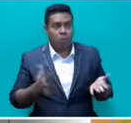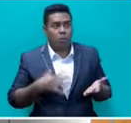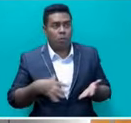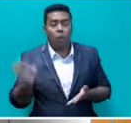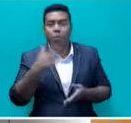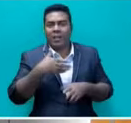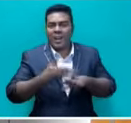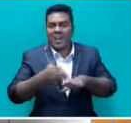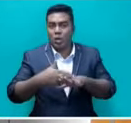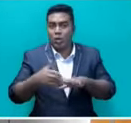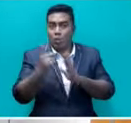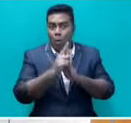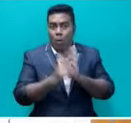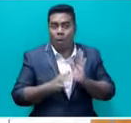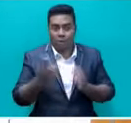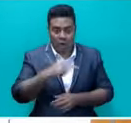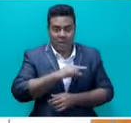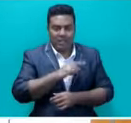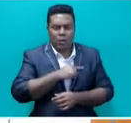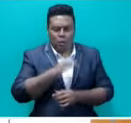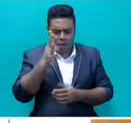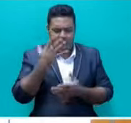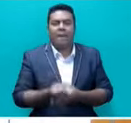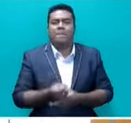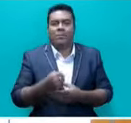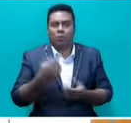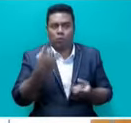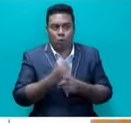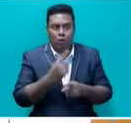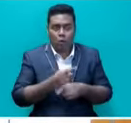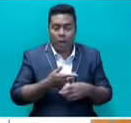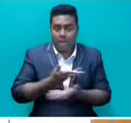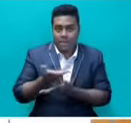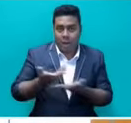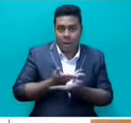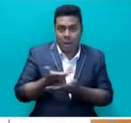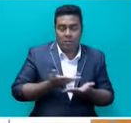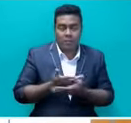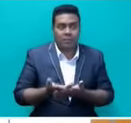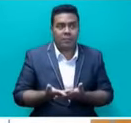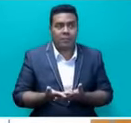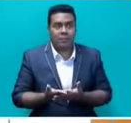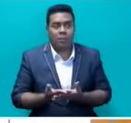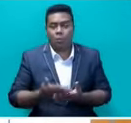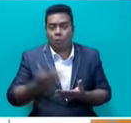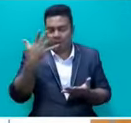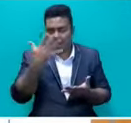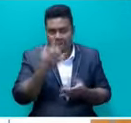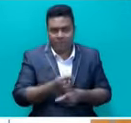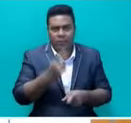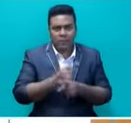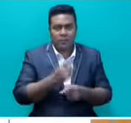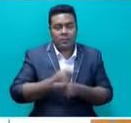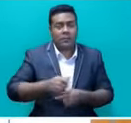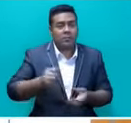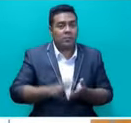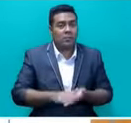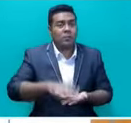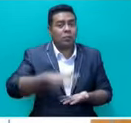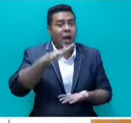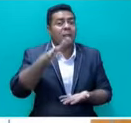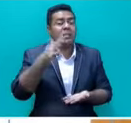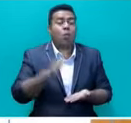area of the law for us. We have to address this. Honorable Randrondro has spoken on numerous occasions about the rise in sexual